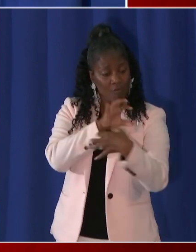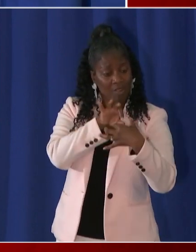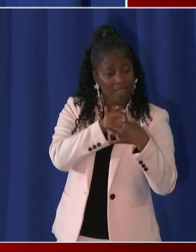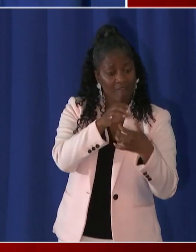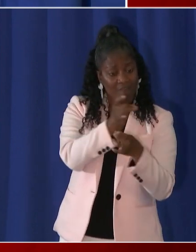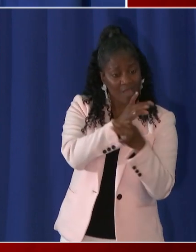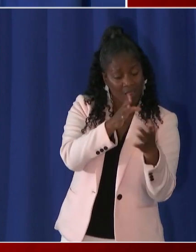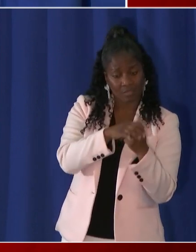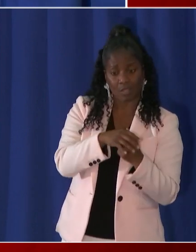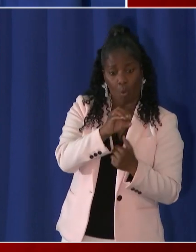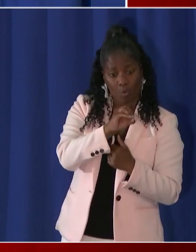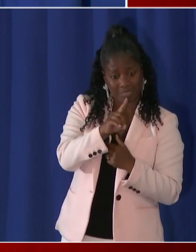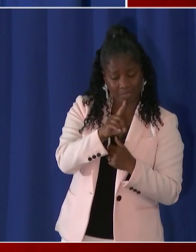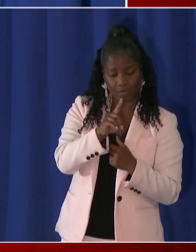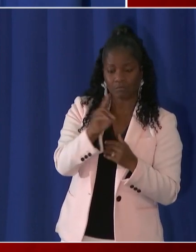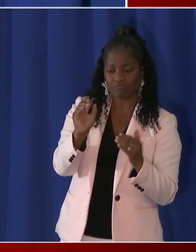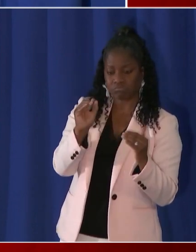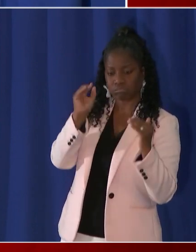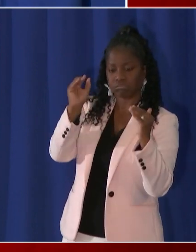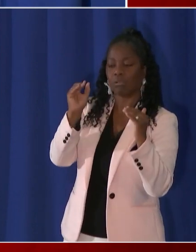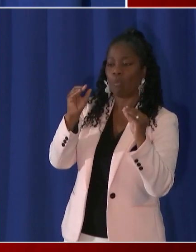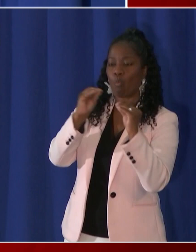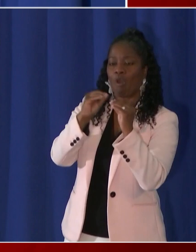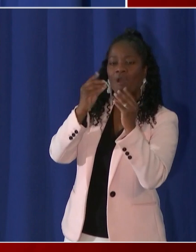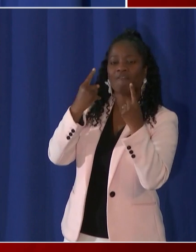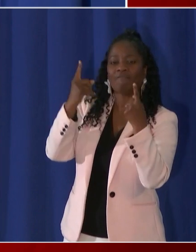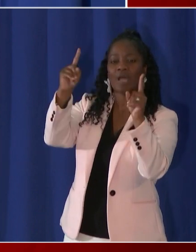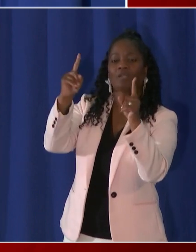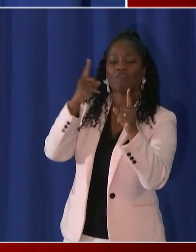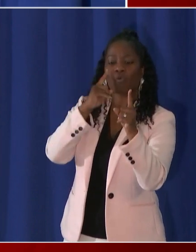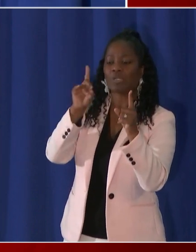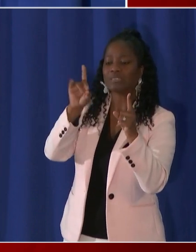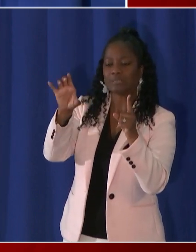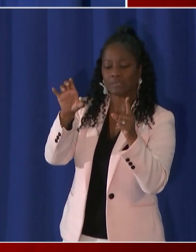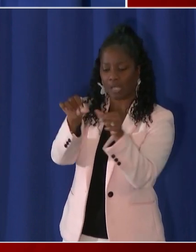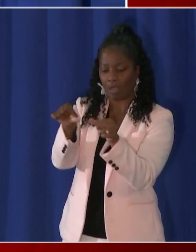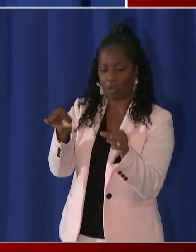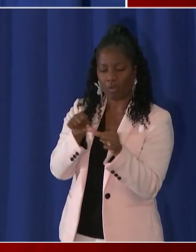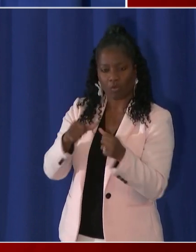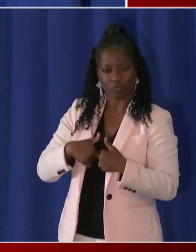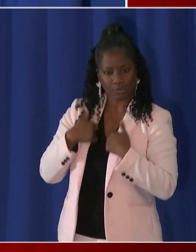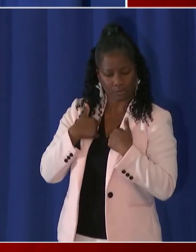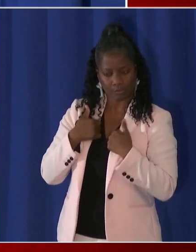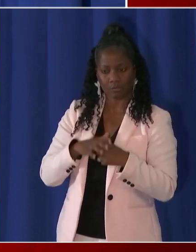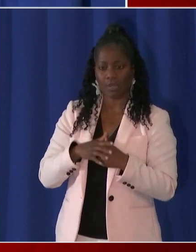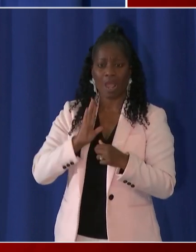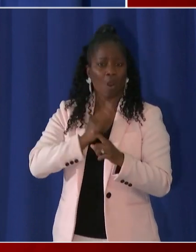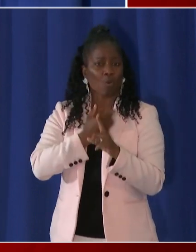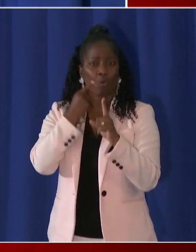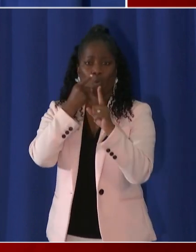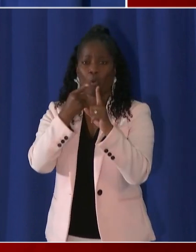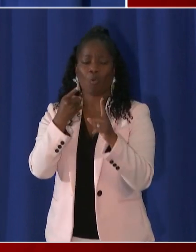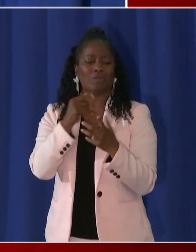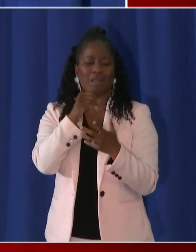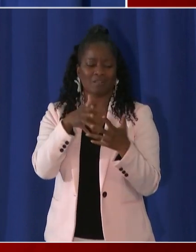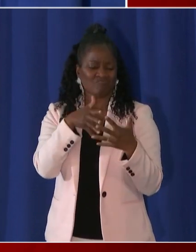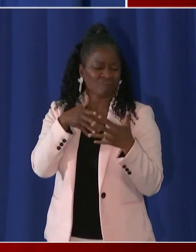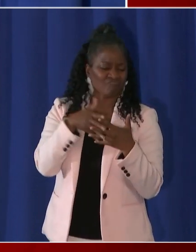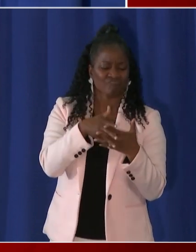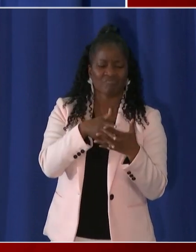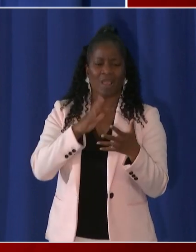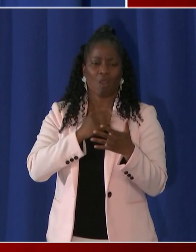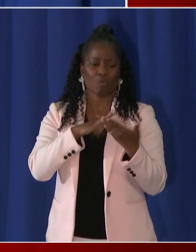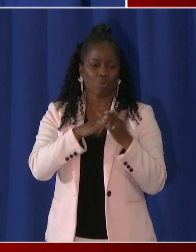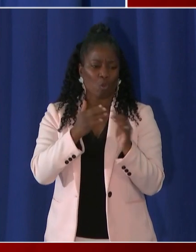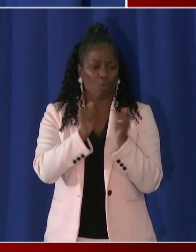violence and overdose to a whole new level of effectiveness for DC area residents. Our goal is not to saturate communities with federal